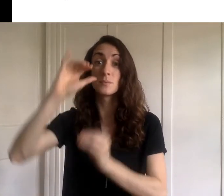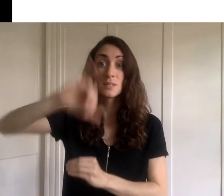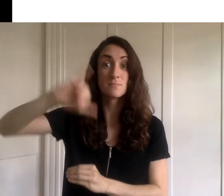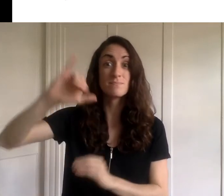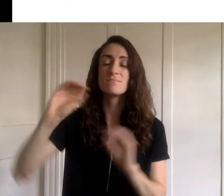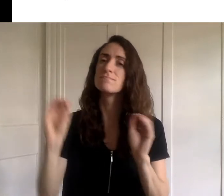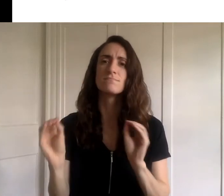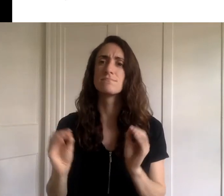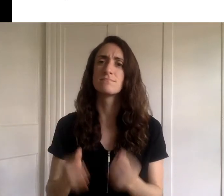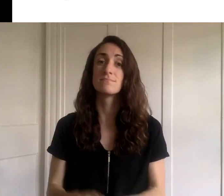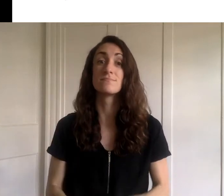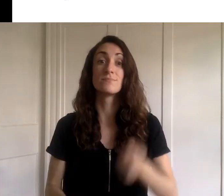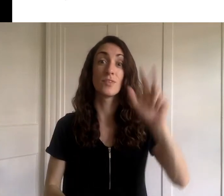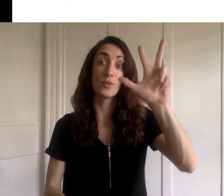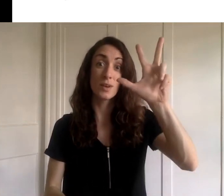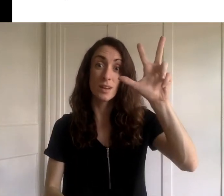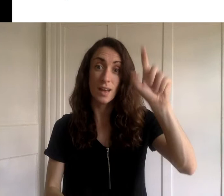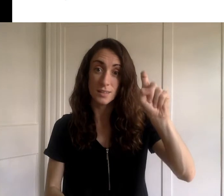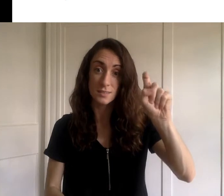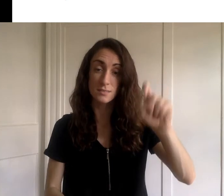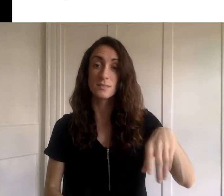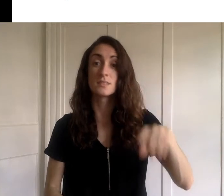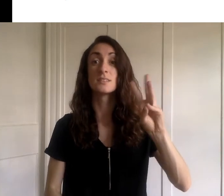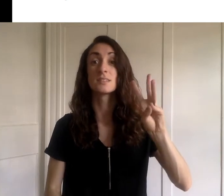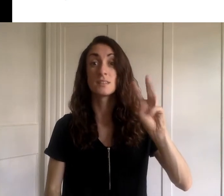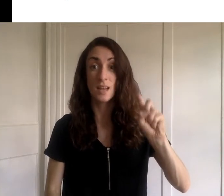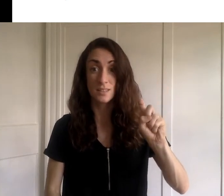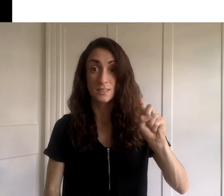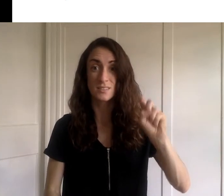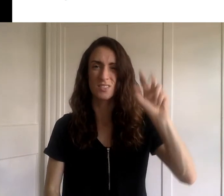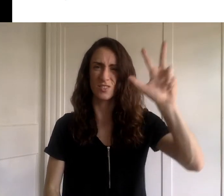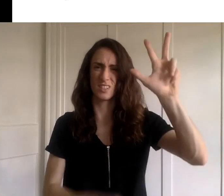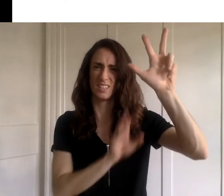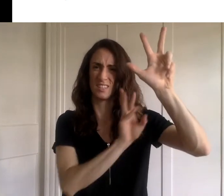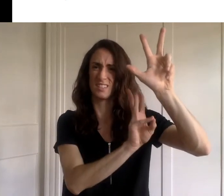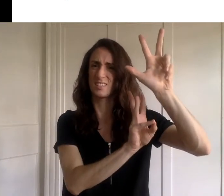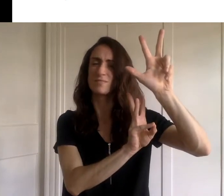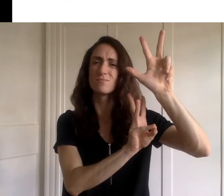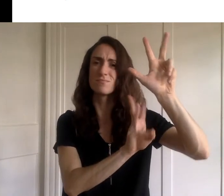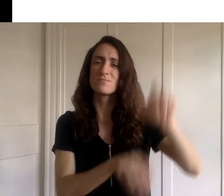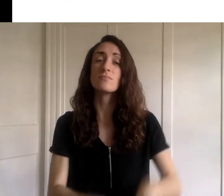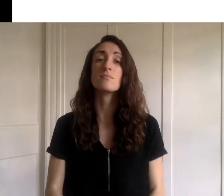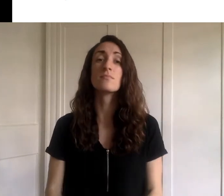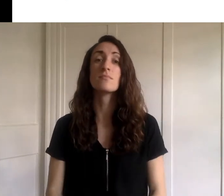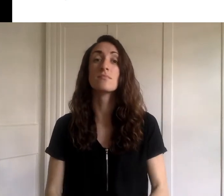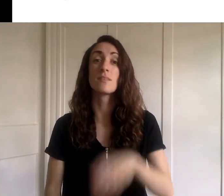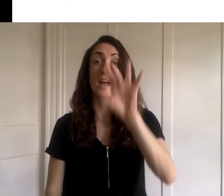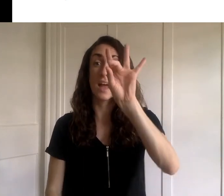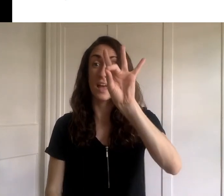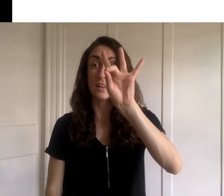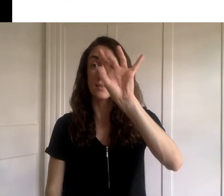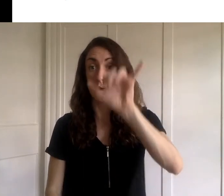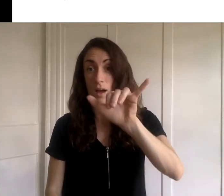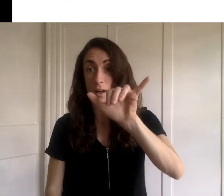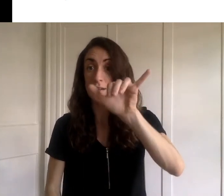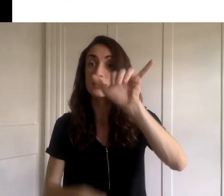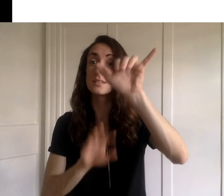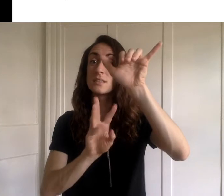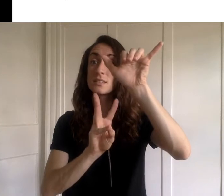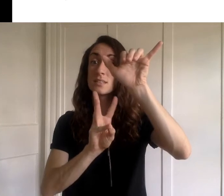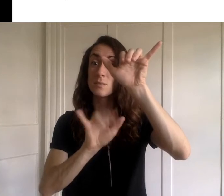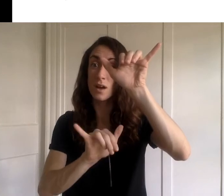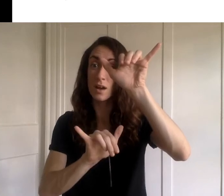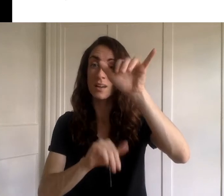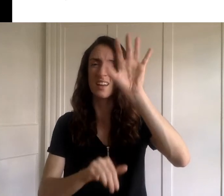or opposite coefficient in the two equations. We have a 3x and a negative 6x. We have a negative 8y and a